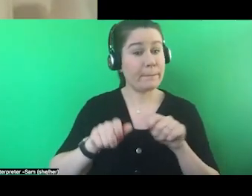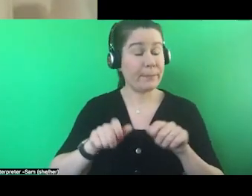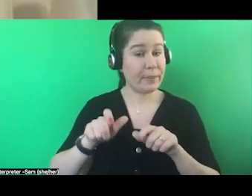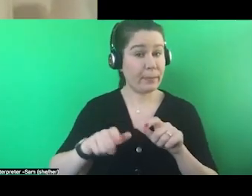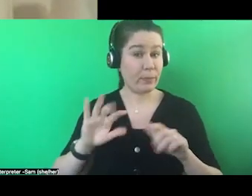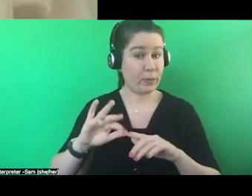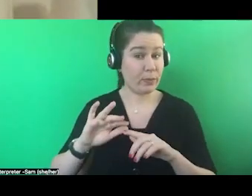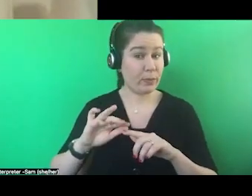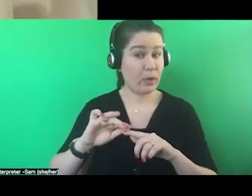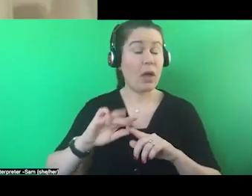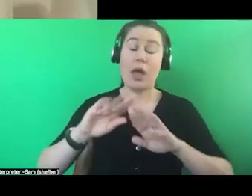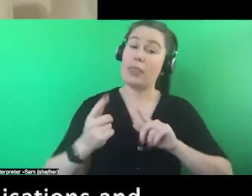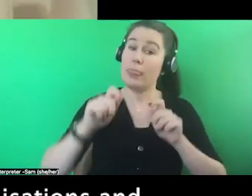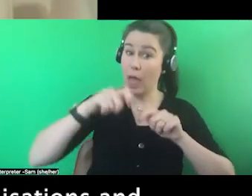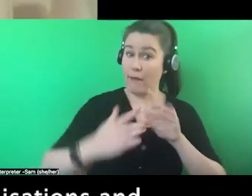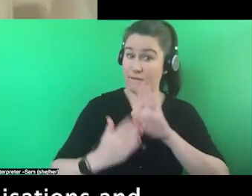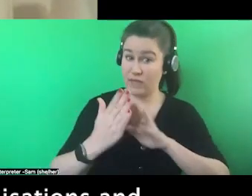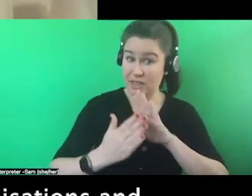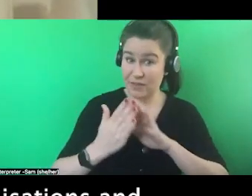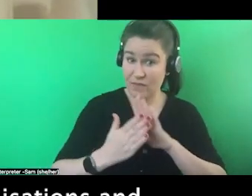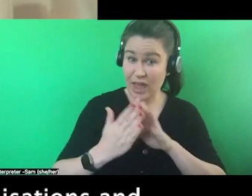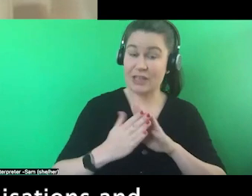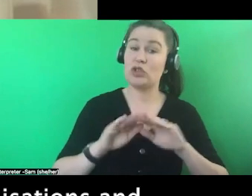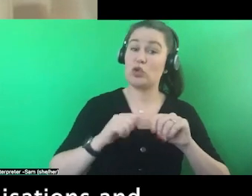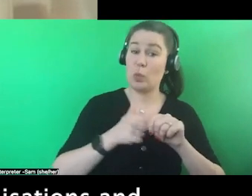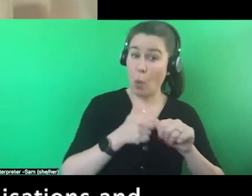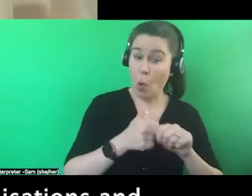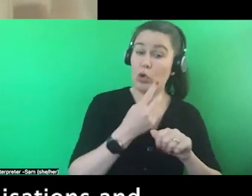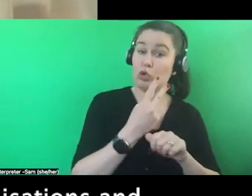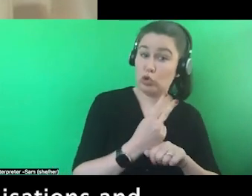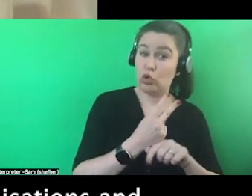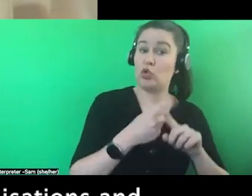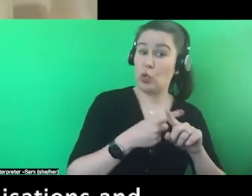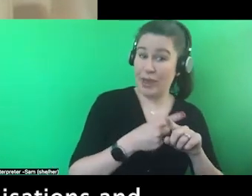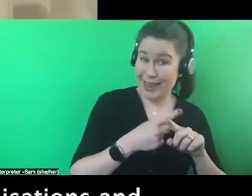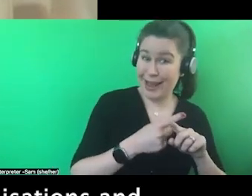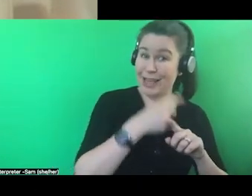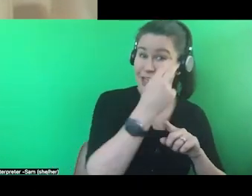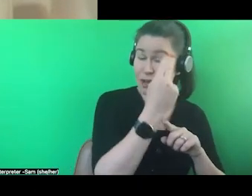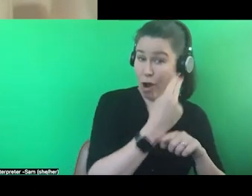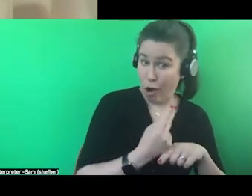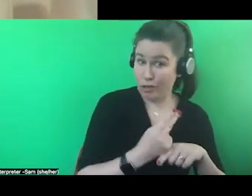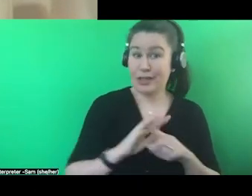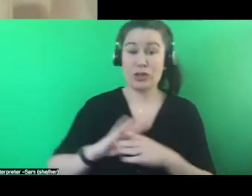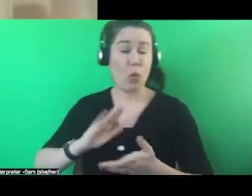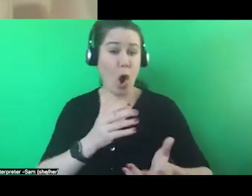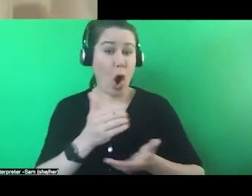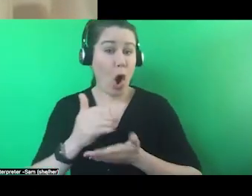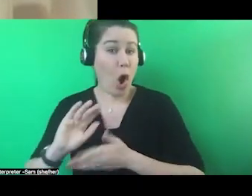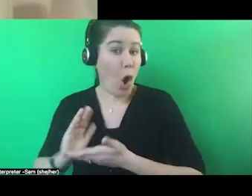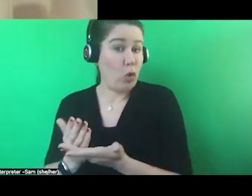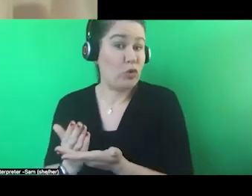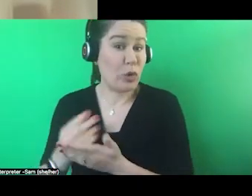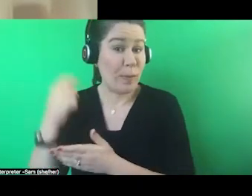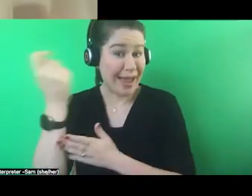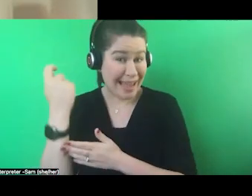In the in-person residencies, 2 English artists were hosted by 2 Italian organizations and 2 Italian artists were